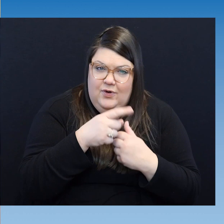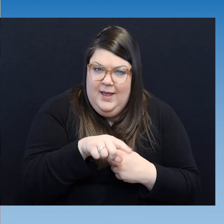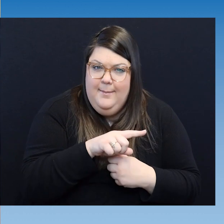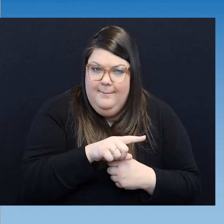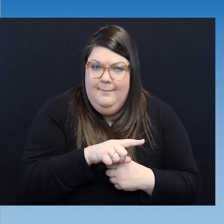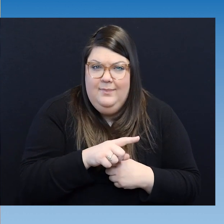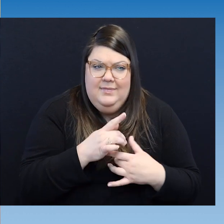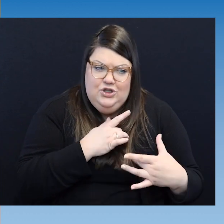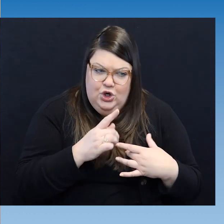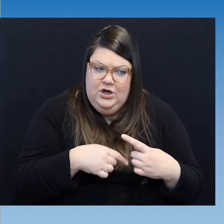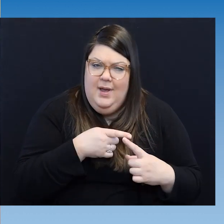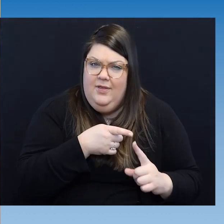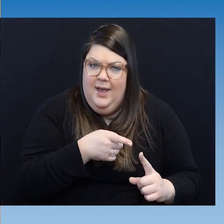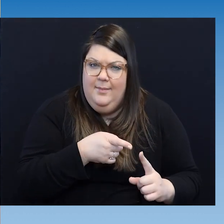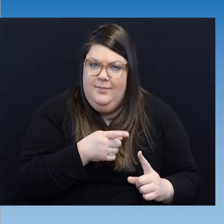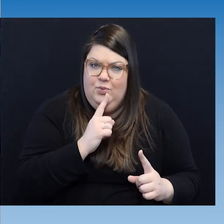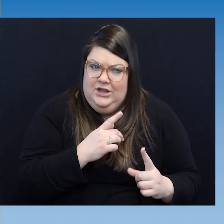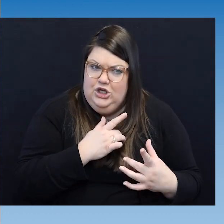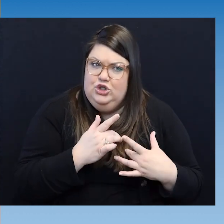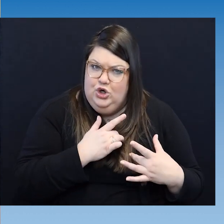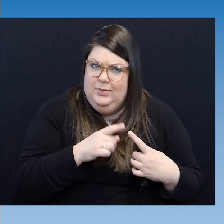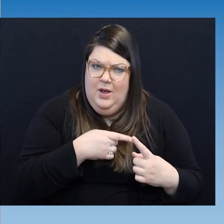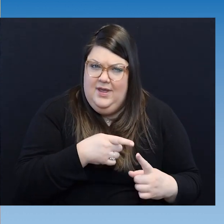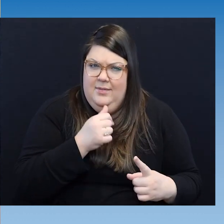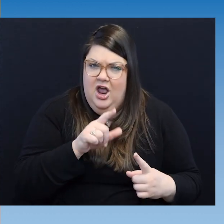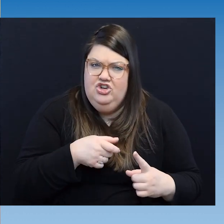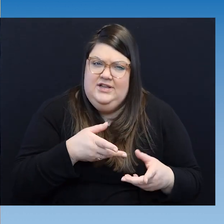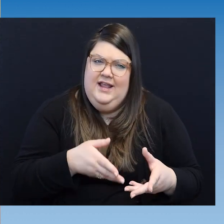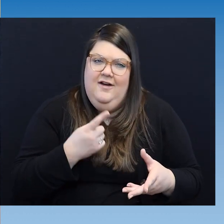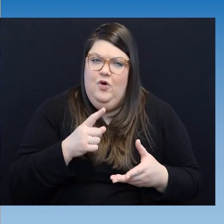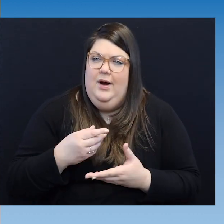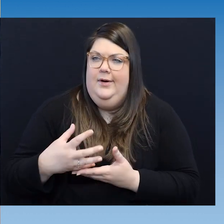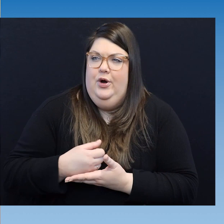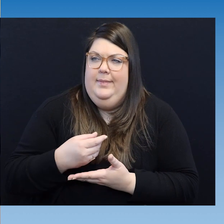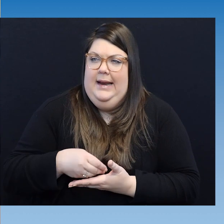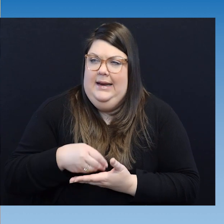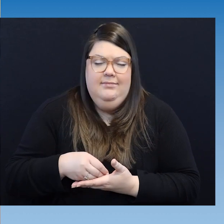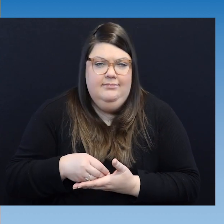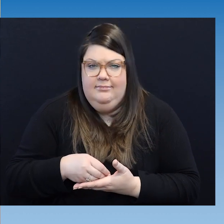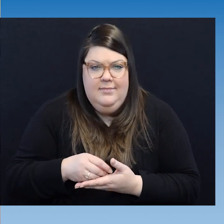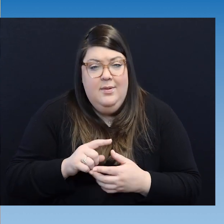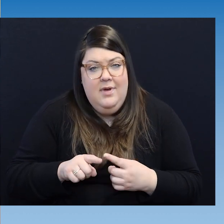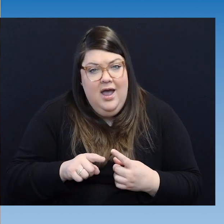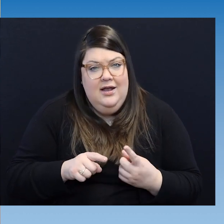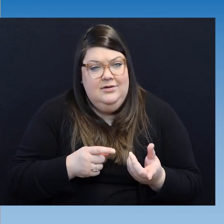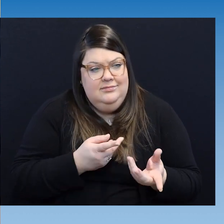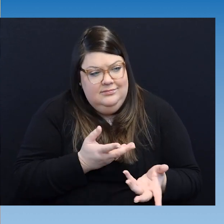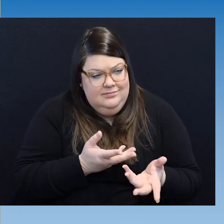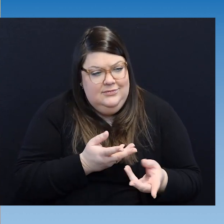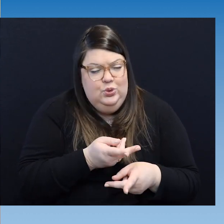who's concerned about them, really, really concerned about them, and not just there for a dollar, but there to hear them, to help